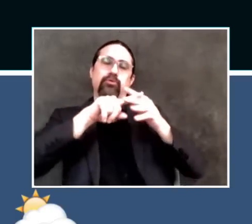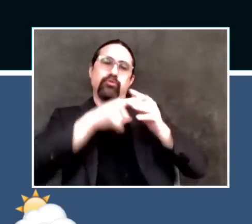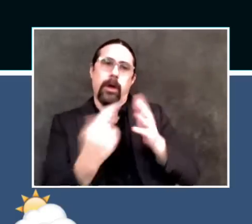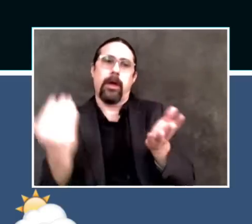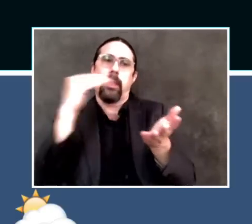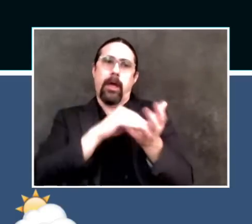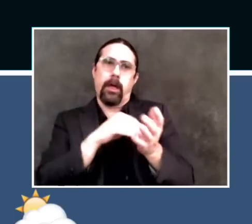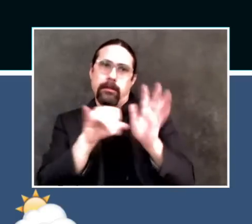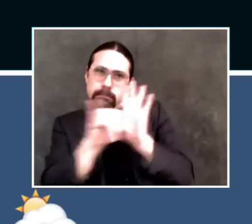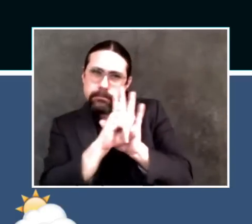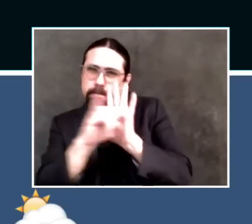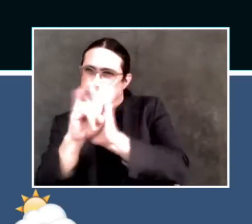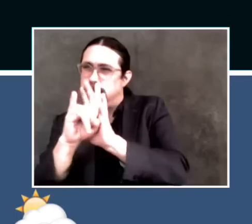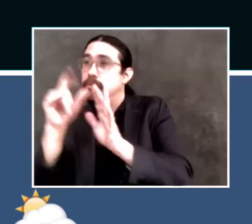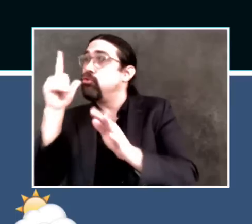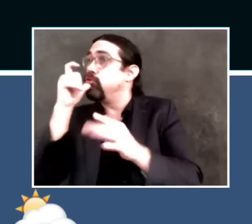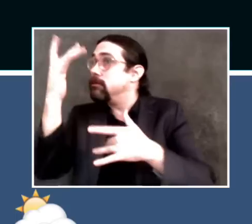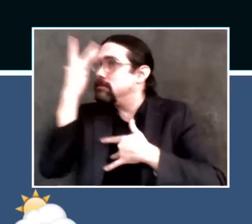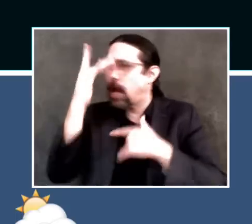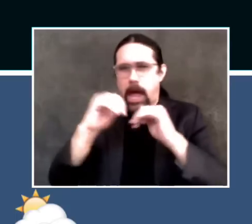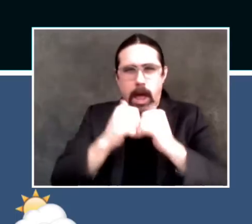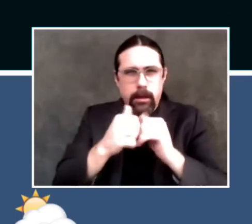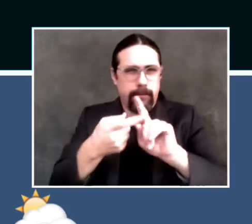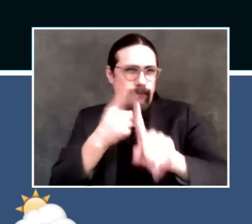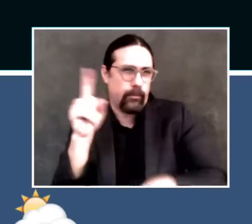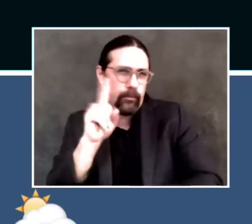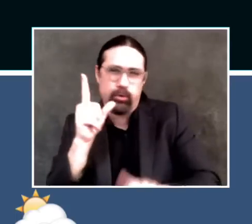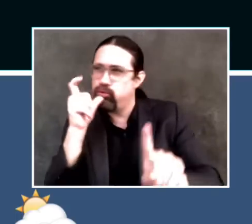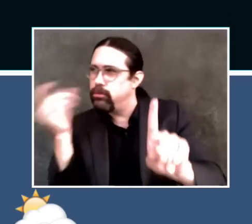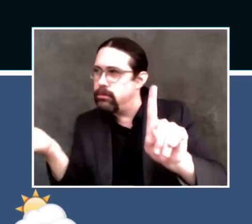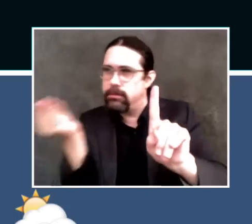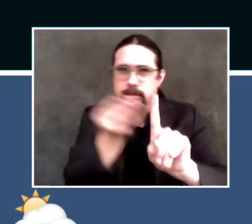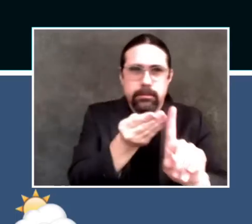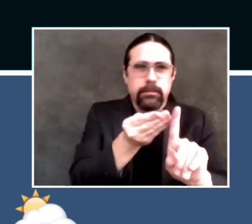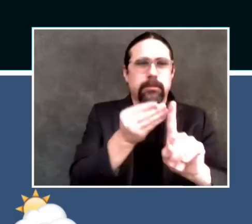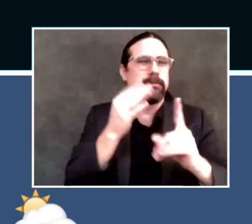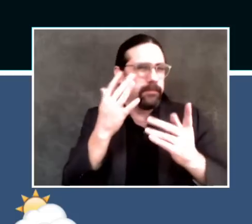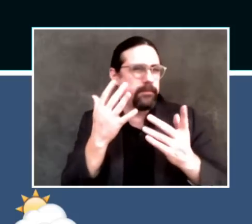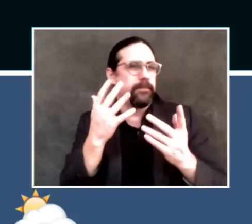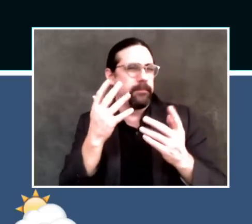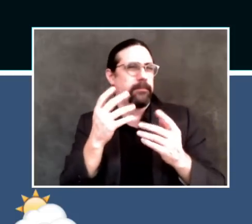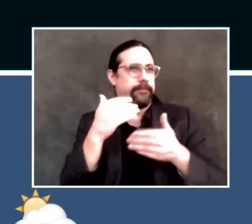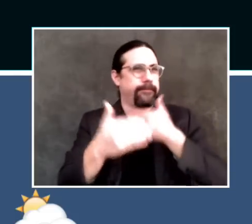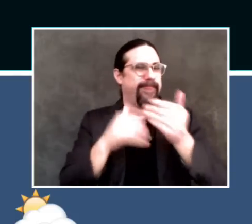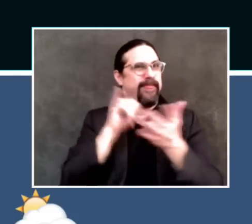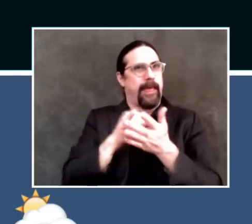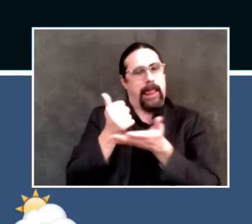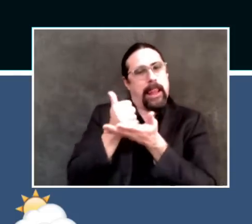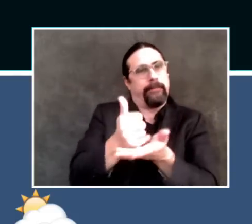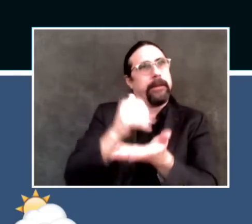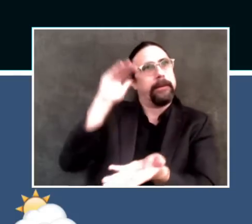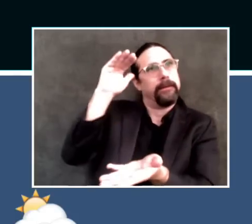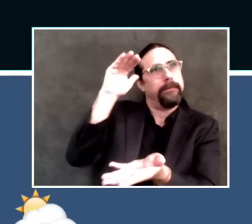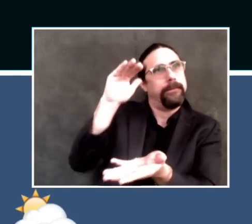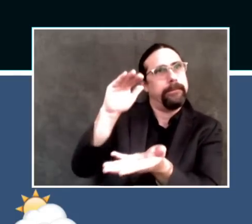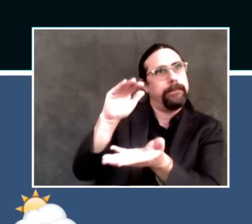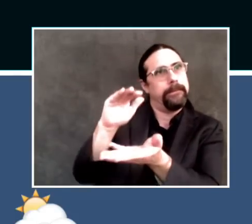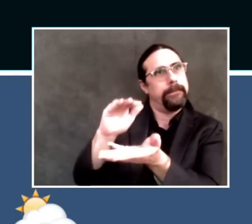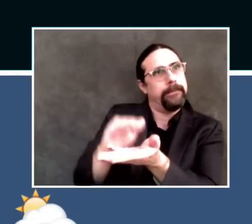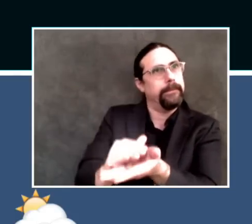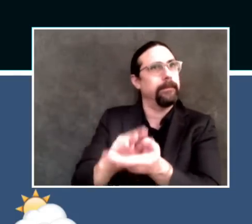In that scenario with low-level transmission, you can do some relaxing of the restrictions. Not